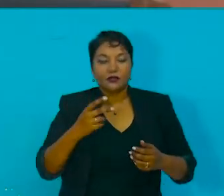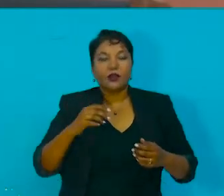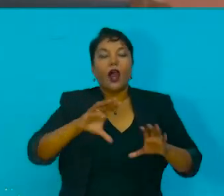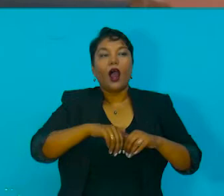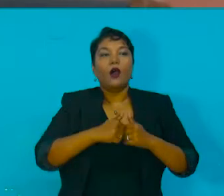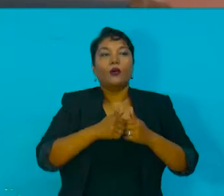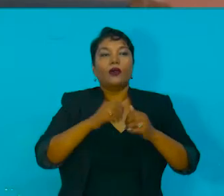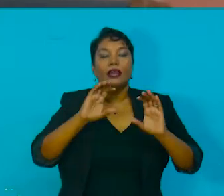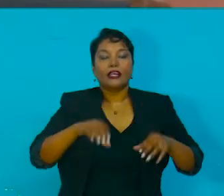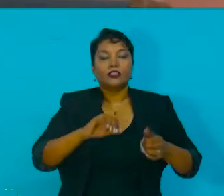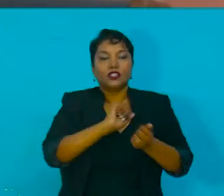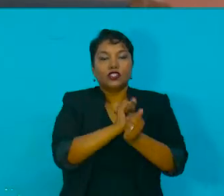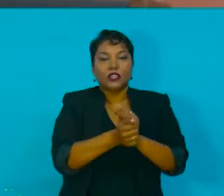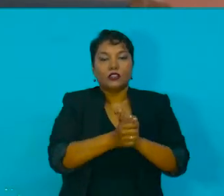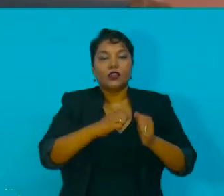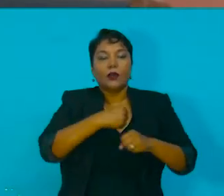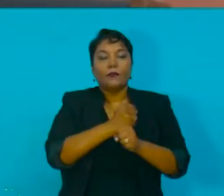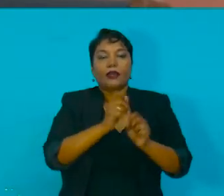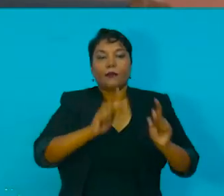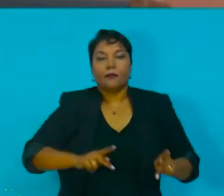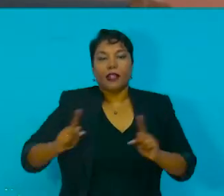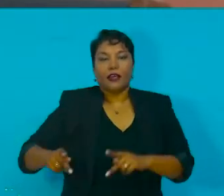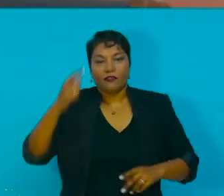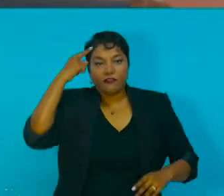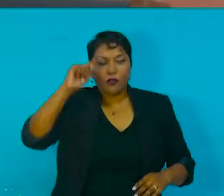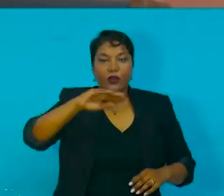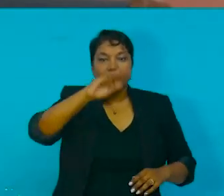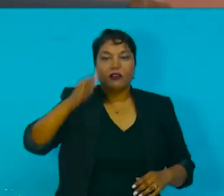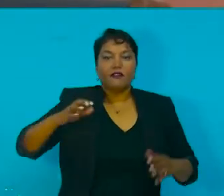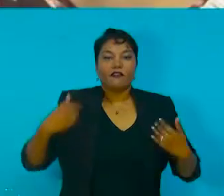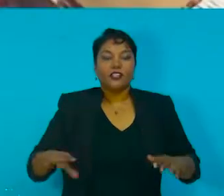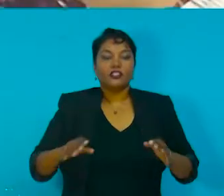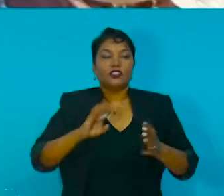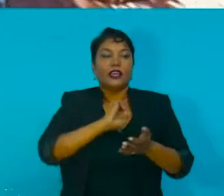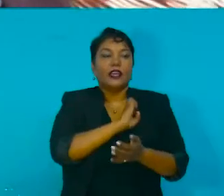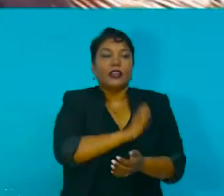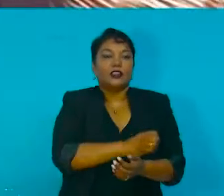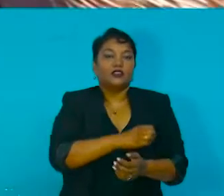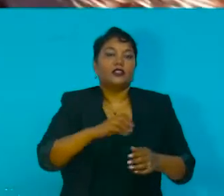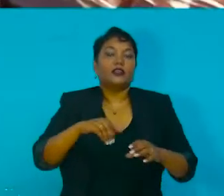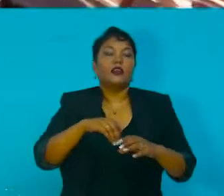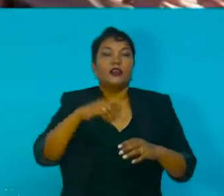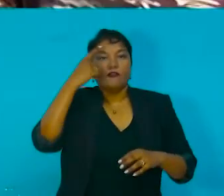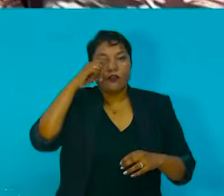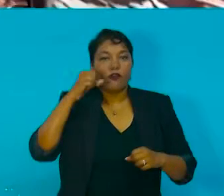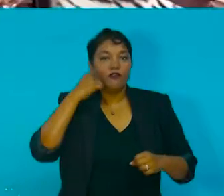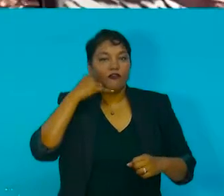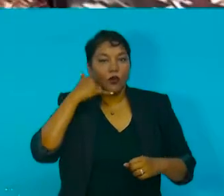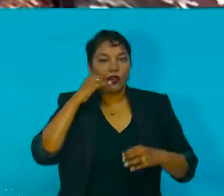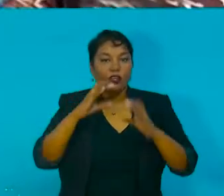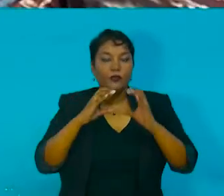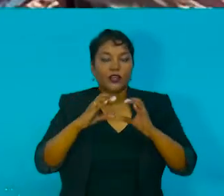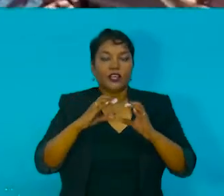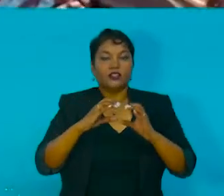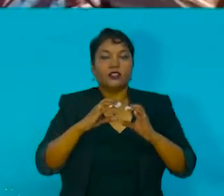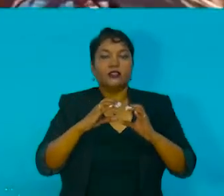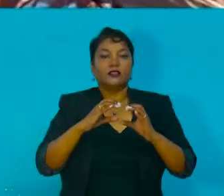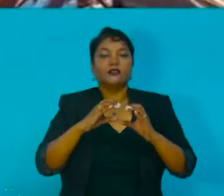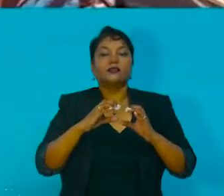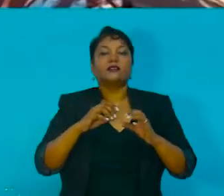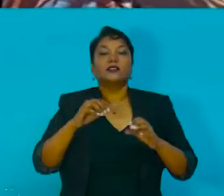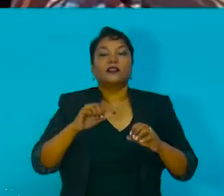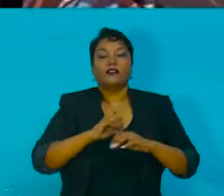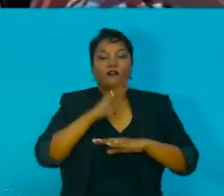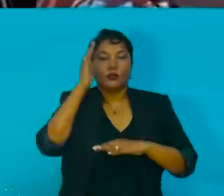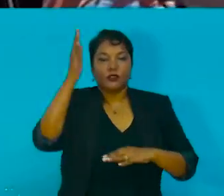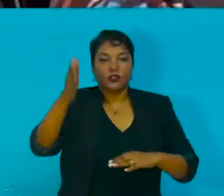see where amendments can be made. But in the interim, we, as a signatory to the ITU, we are not opposed where persons